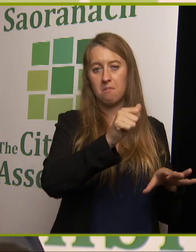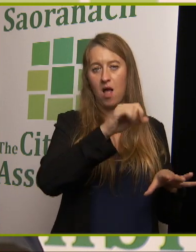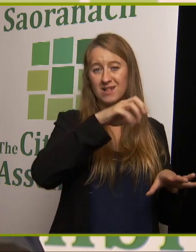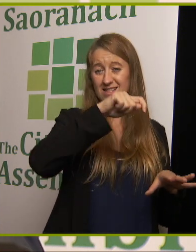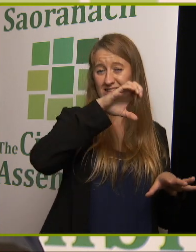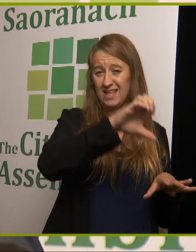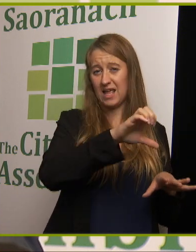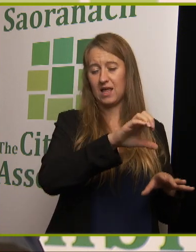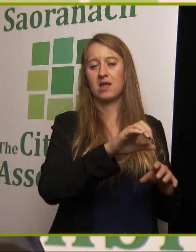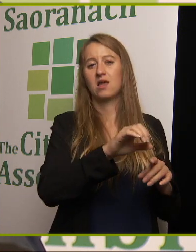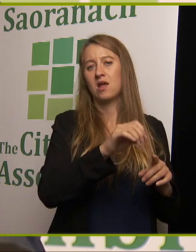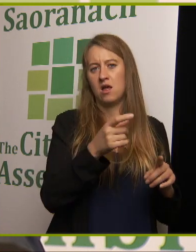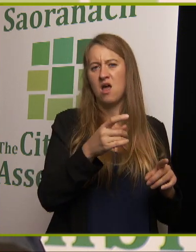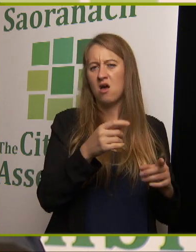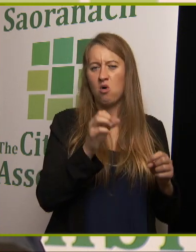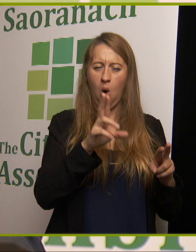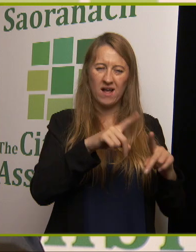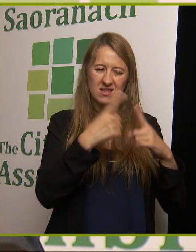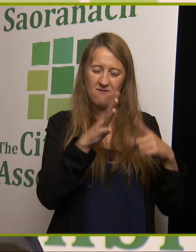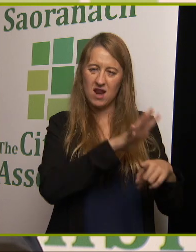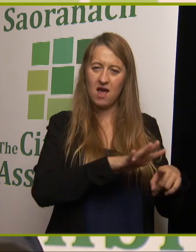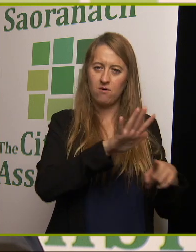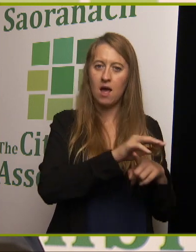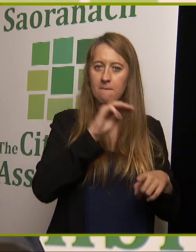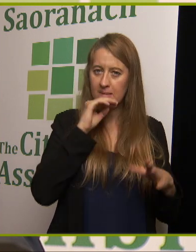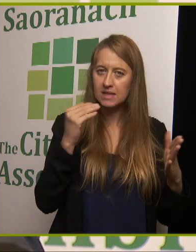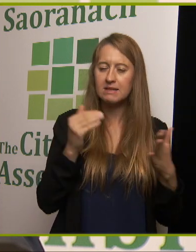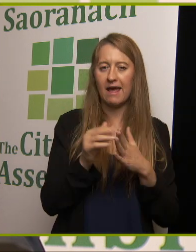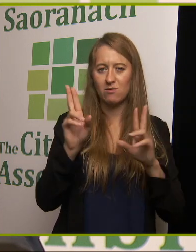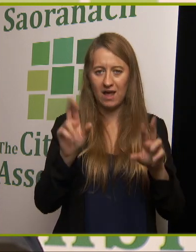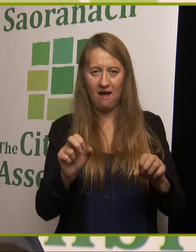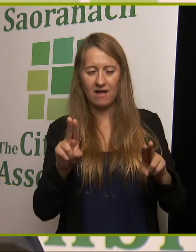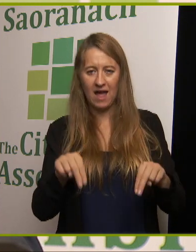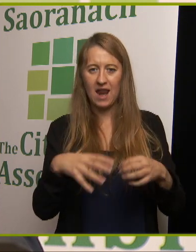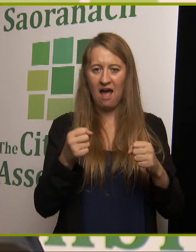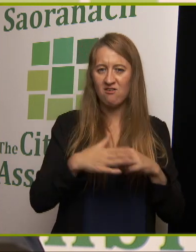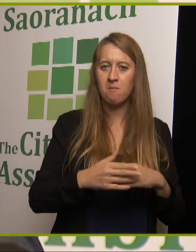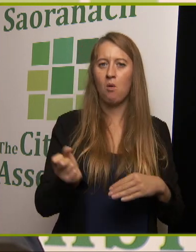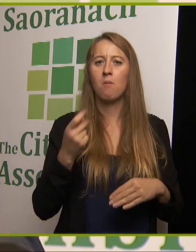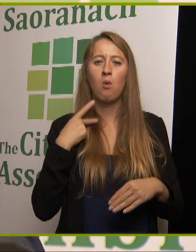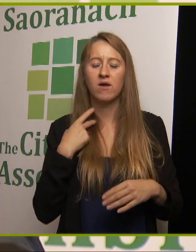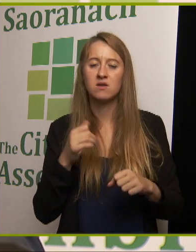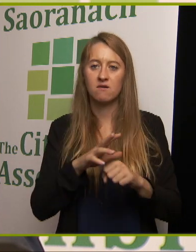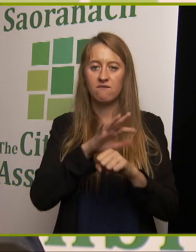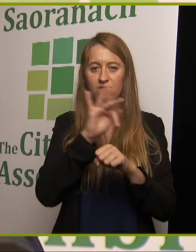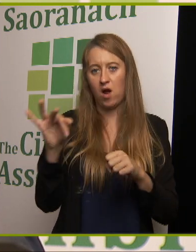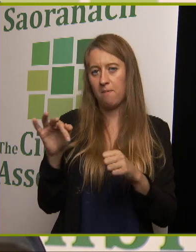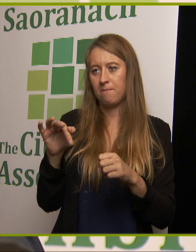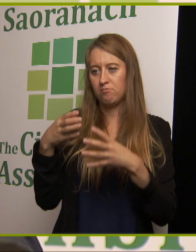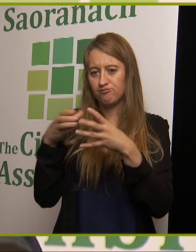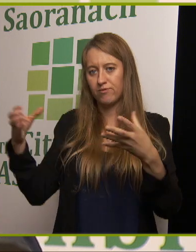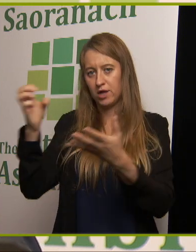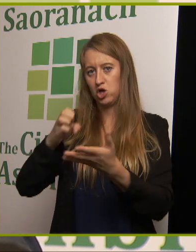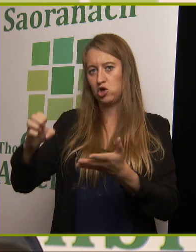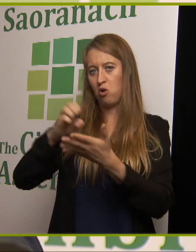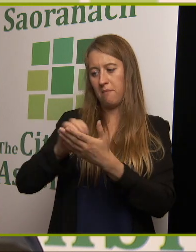a eutrophication problem, because of the huge nutrient inputs from the large European rivers and the confined state of those seas. But we're in